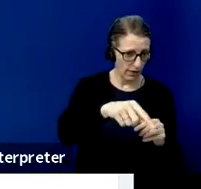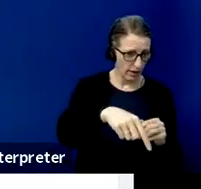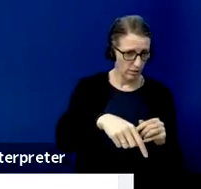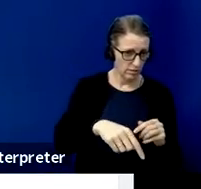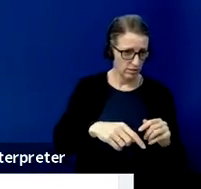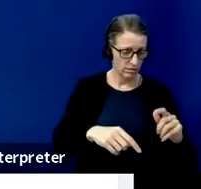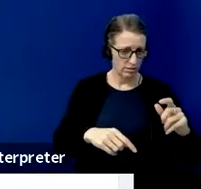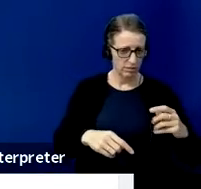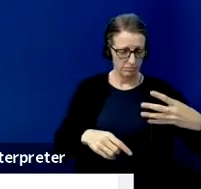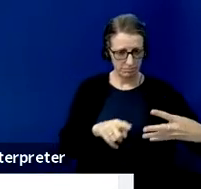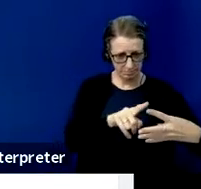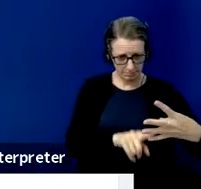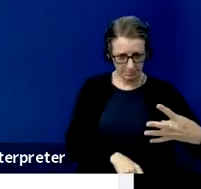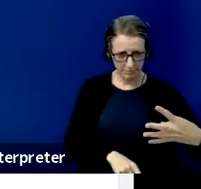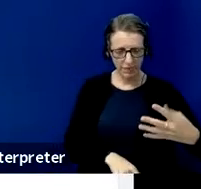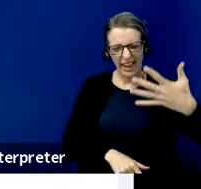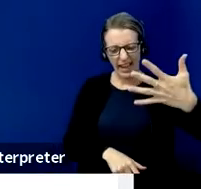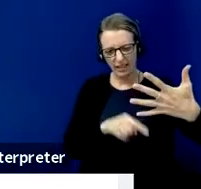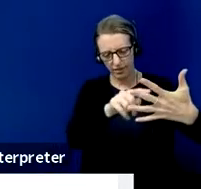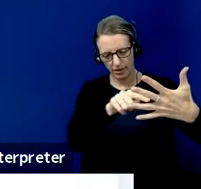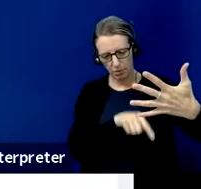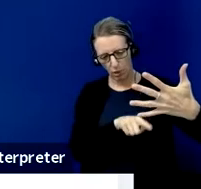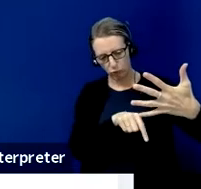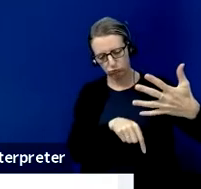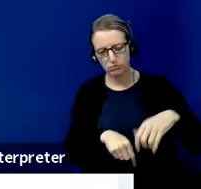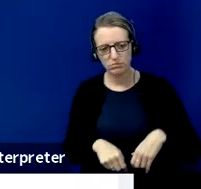on the skill, you can see it shows